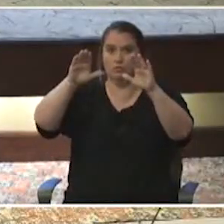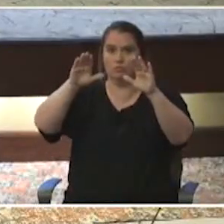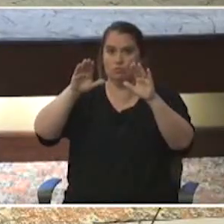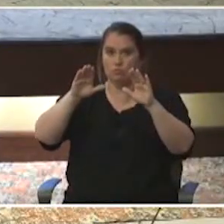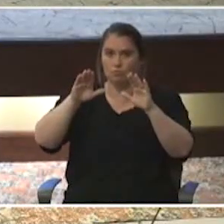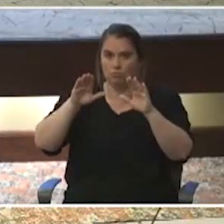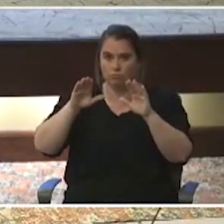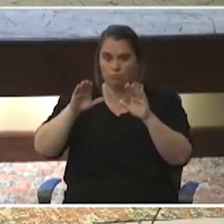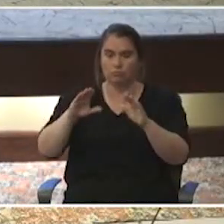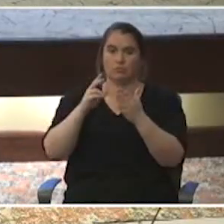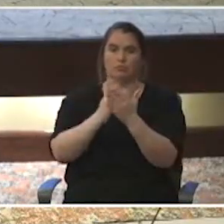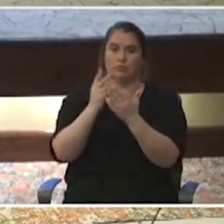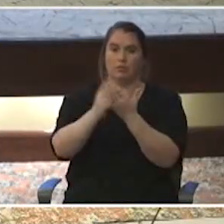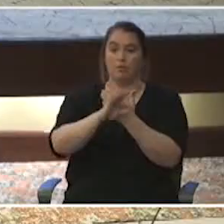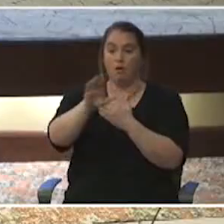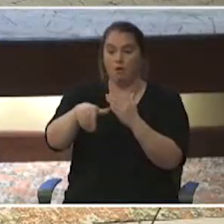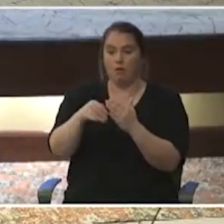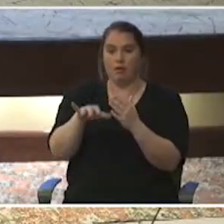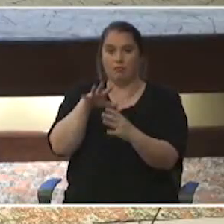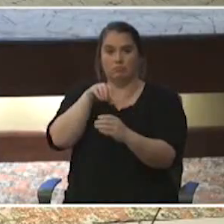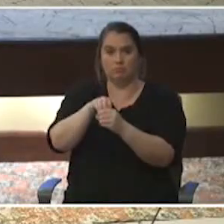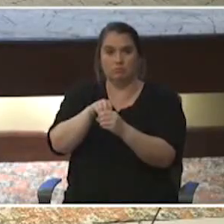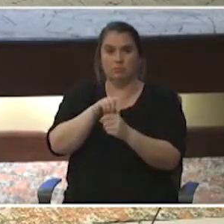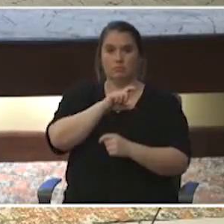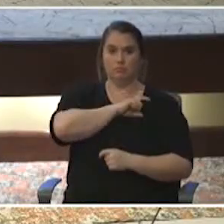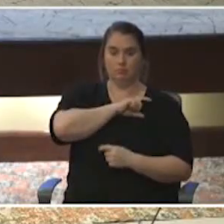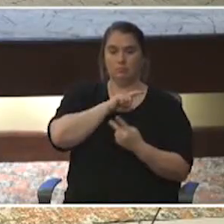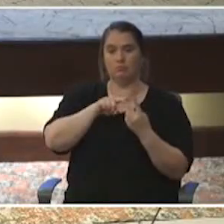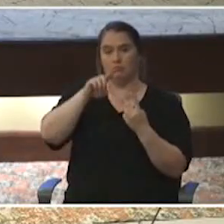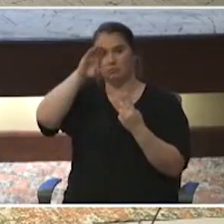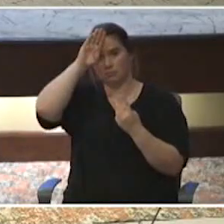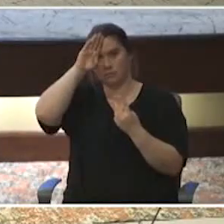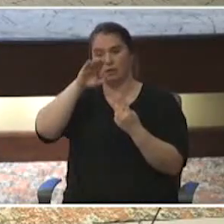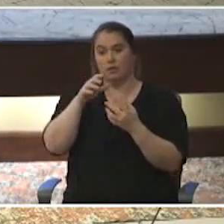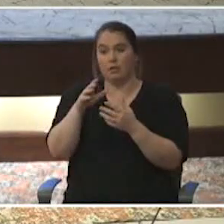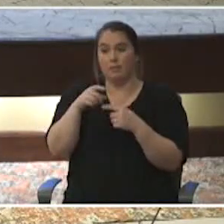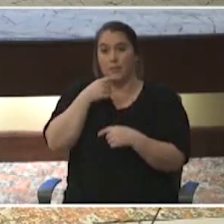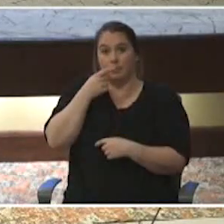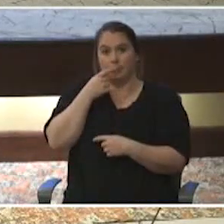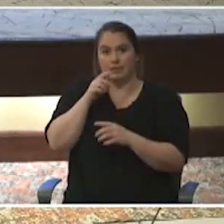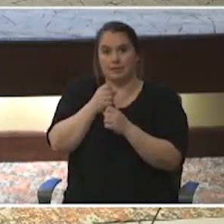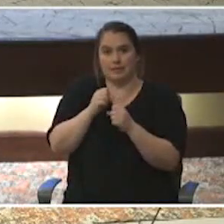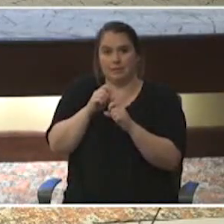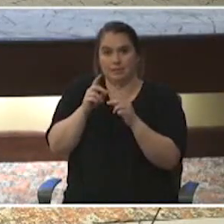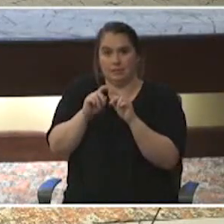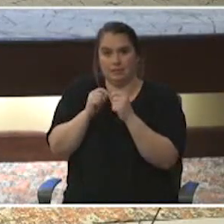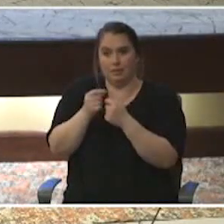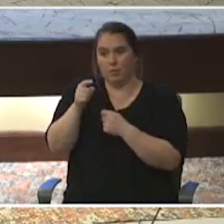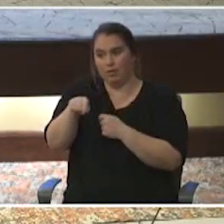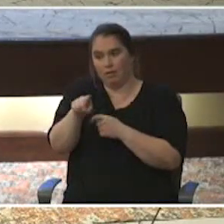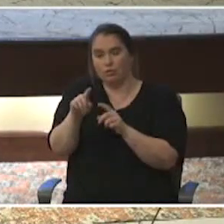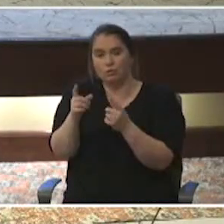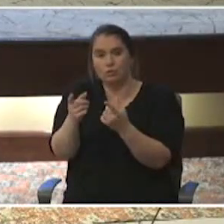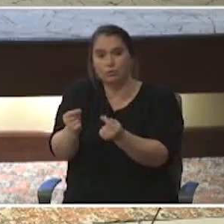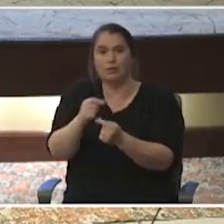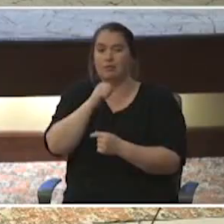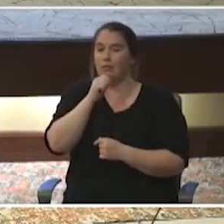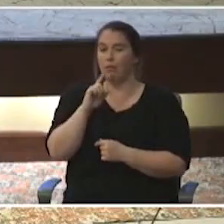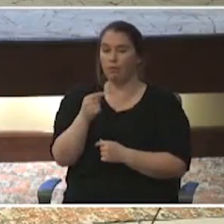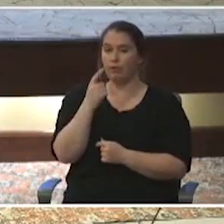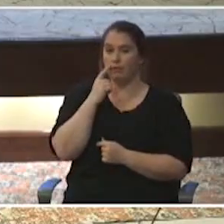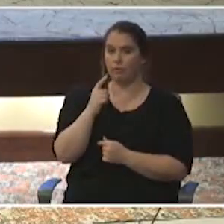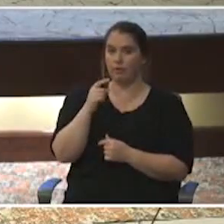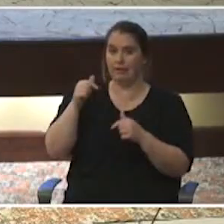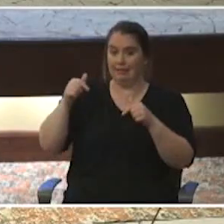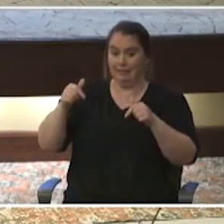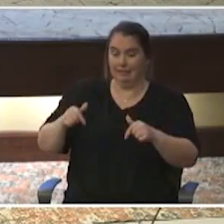for all that our PD and public safety team are doing with not only BHN, but also the behavioral health